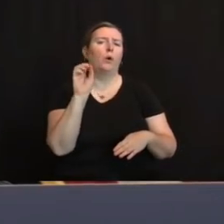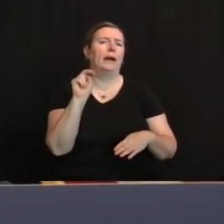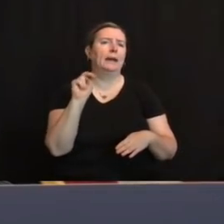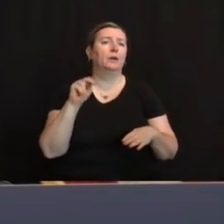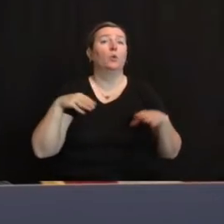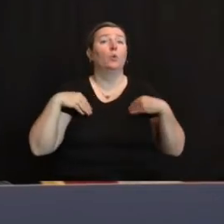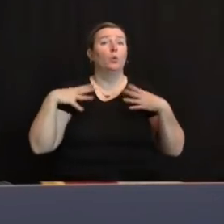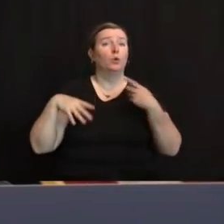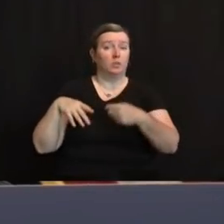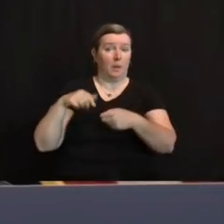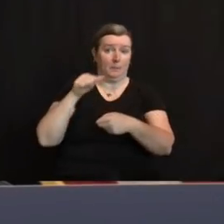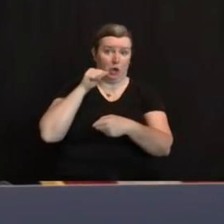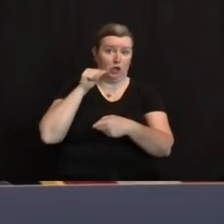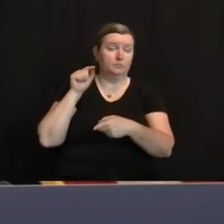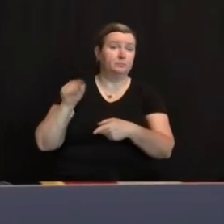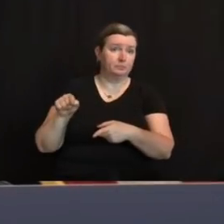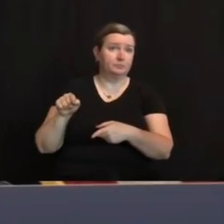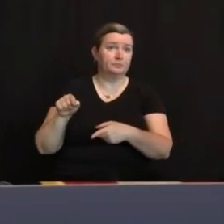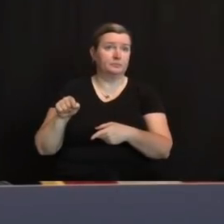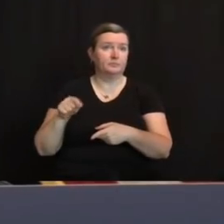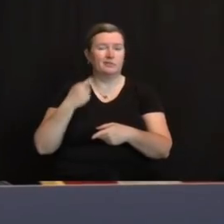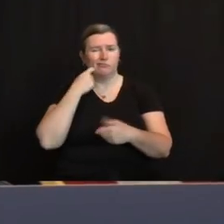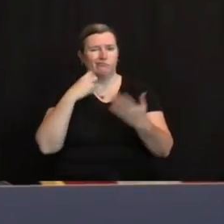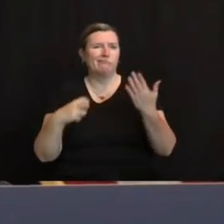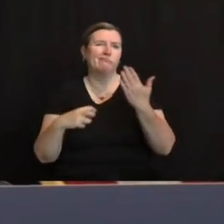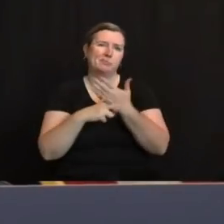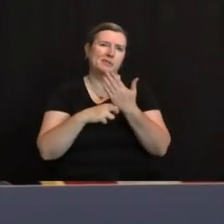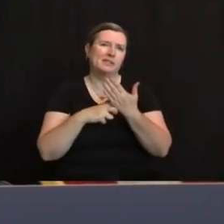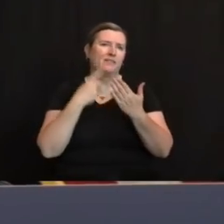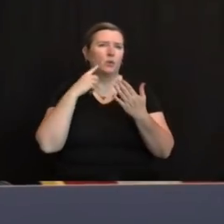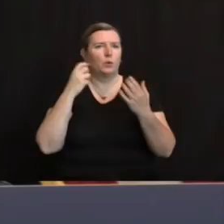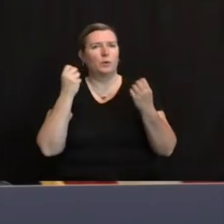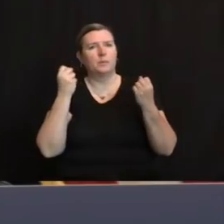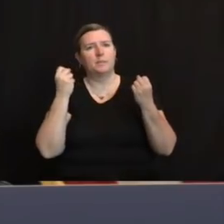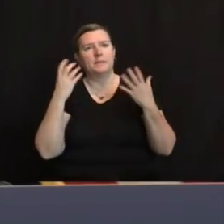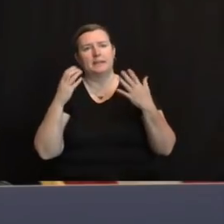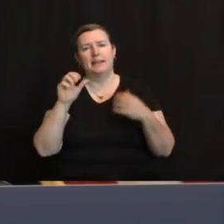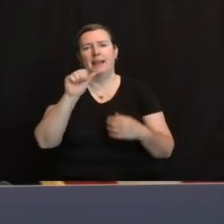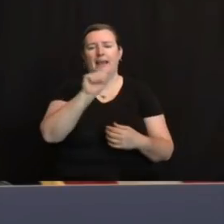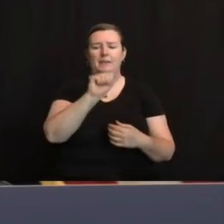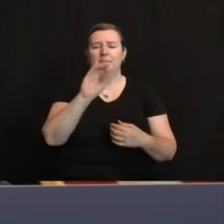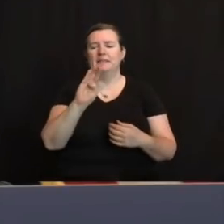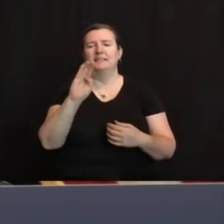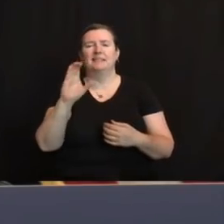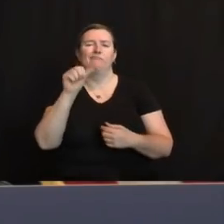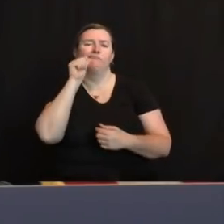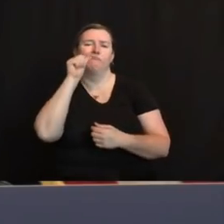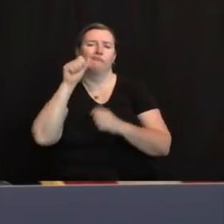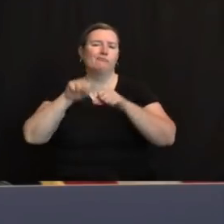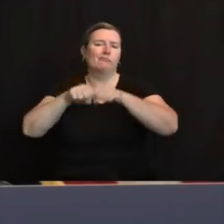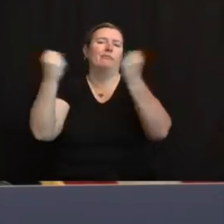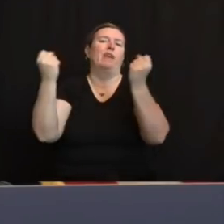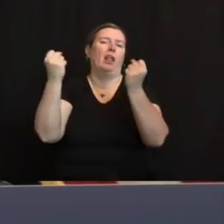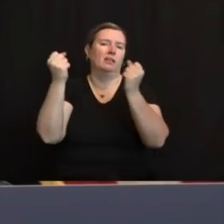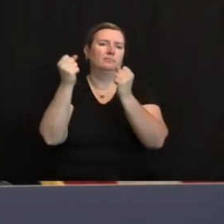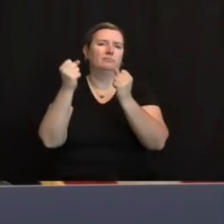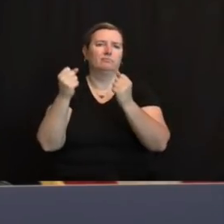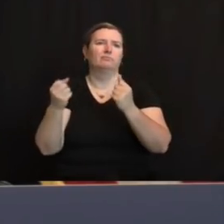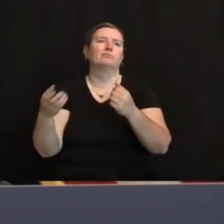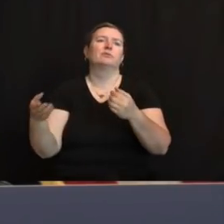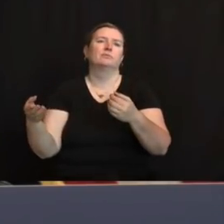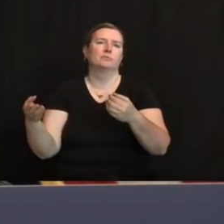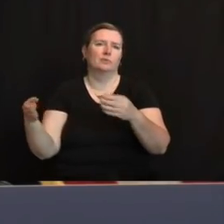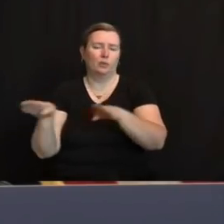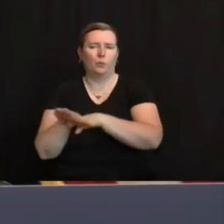been also recently cited for multiple ABC violations, which resulted in it being shut down on May 10th. In Linden, a